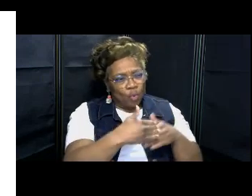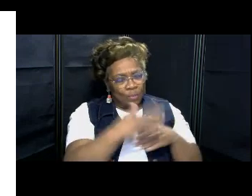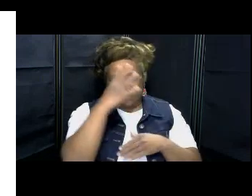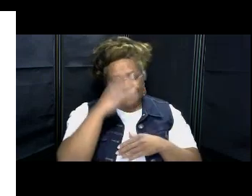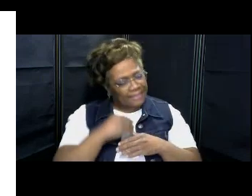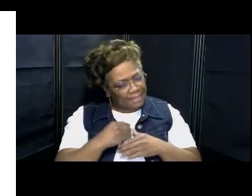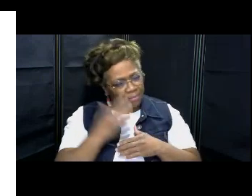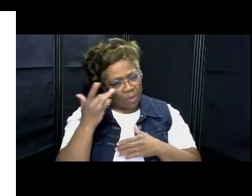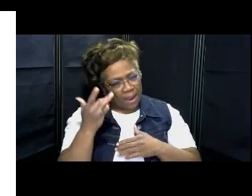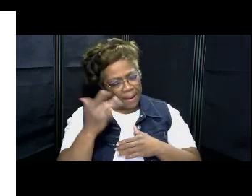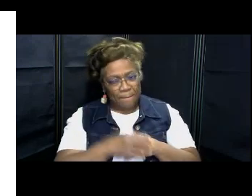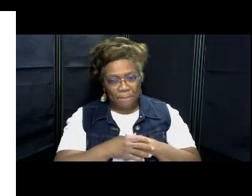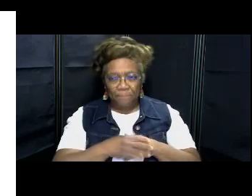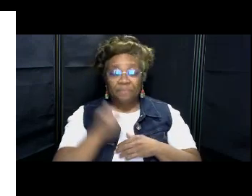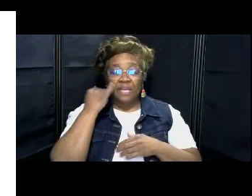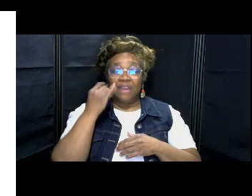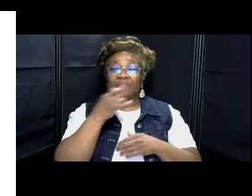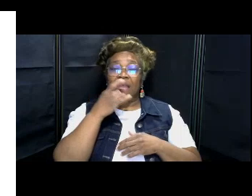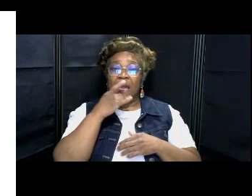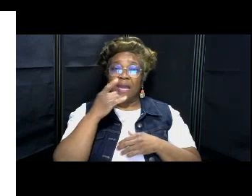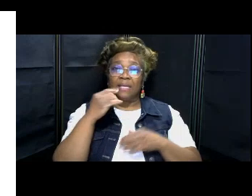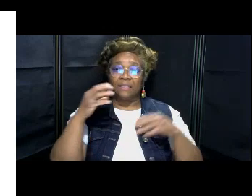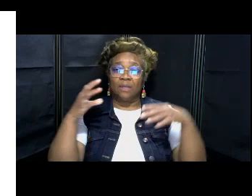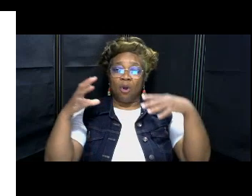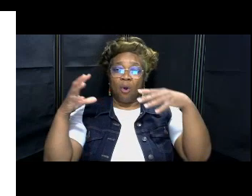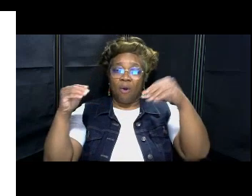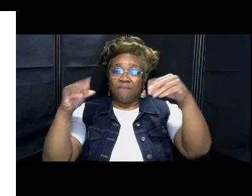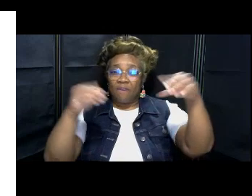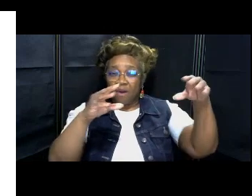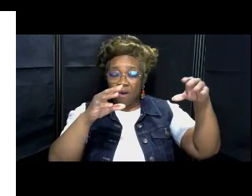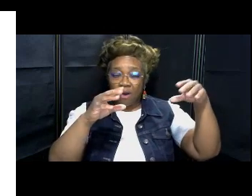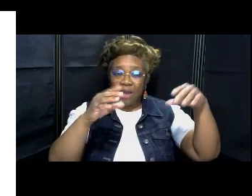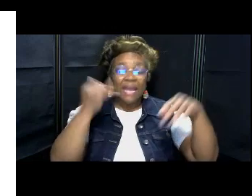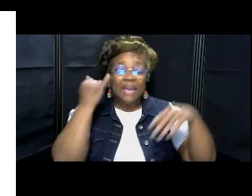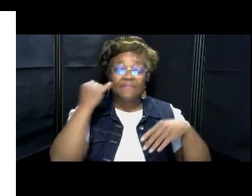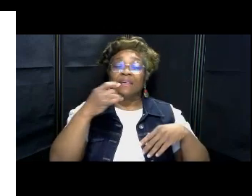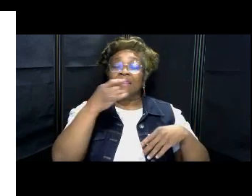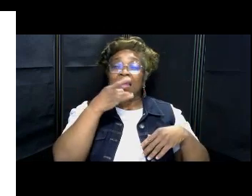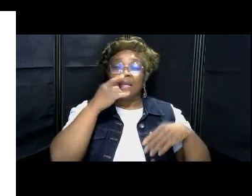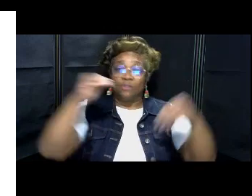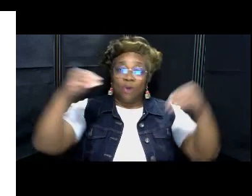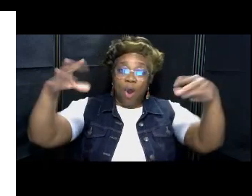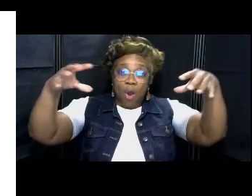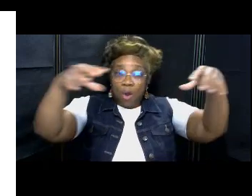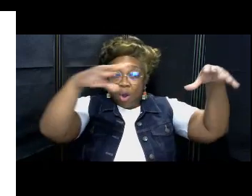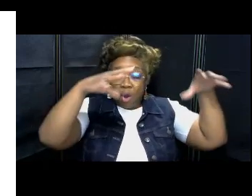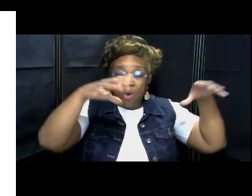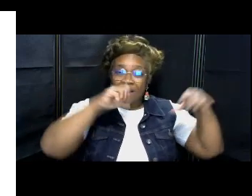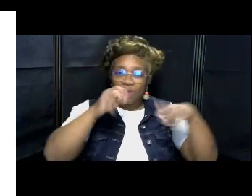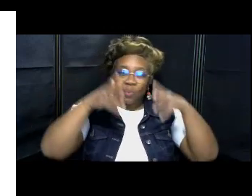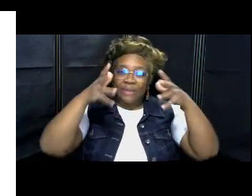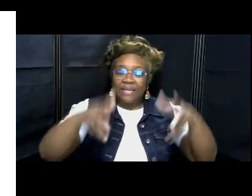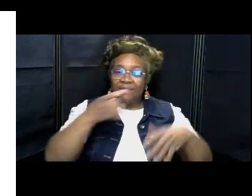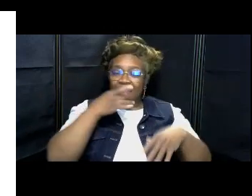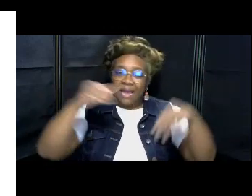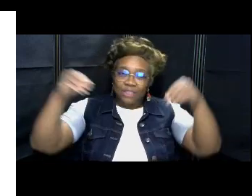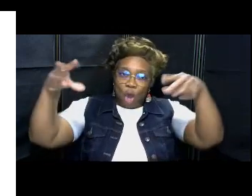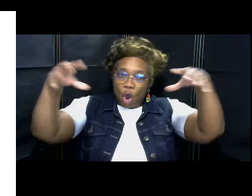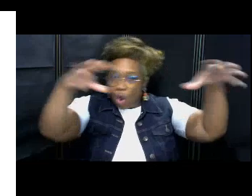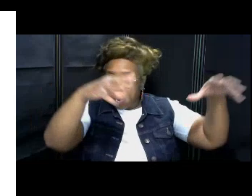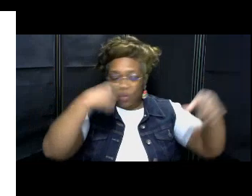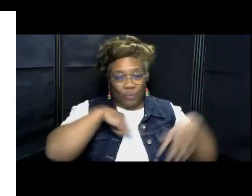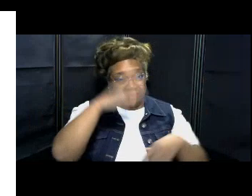on if the lights weren't off. I wouldn't have turned on every light in every room and went to sleep. When we go to sleep at night, we turn all of our